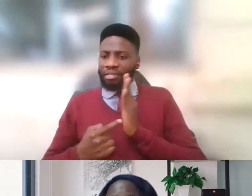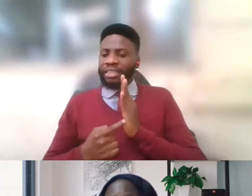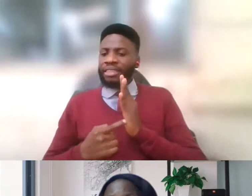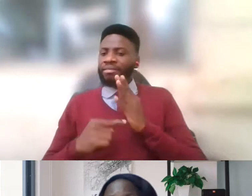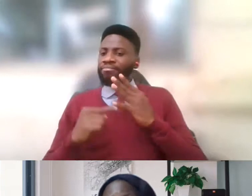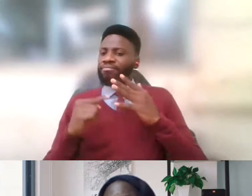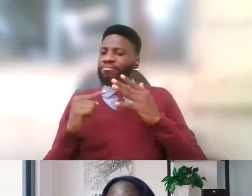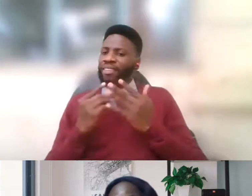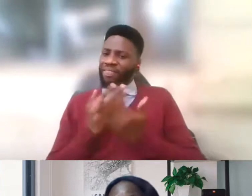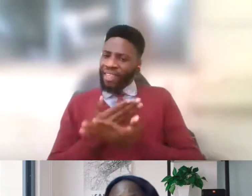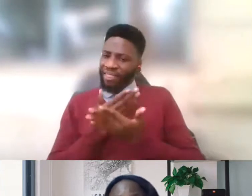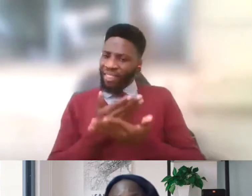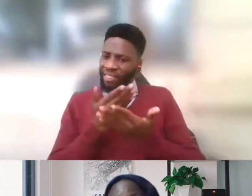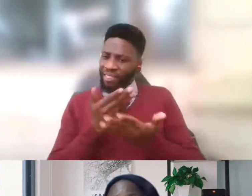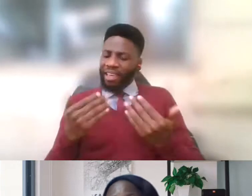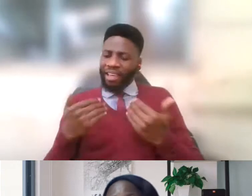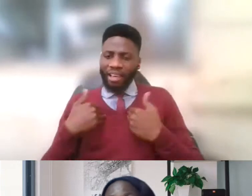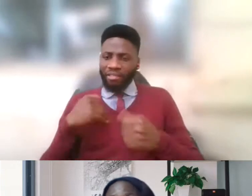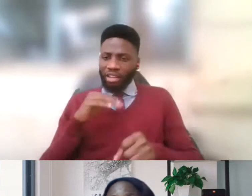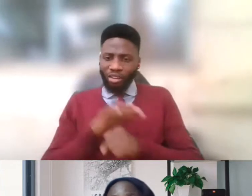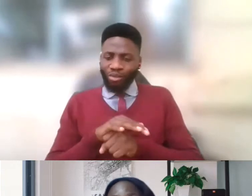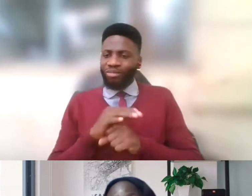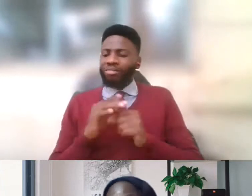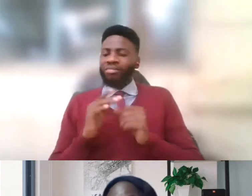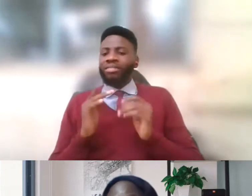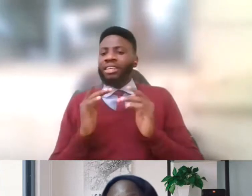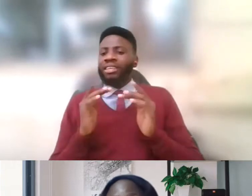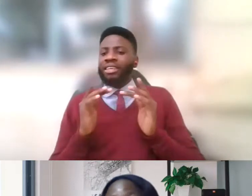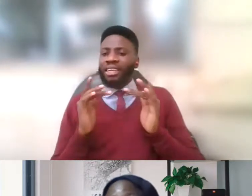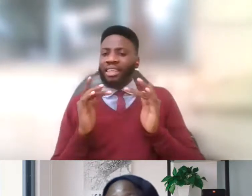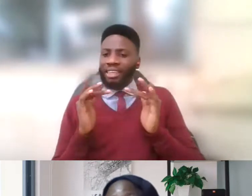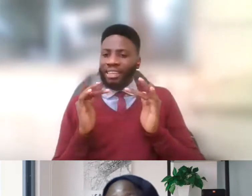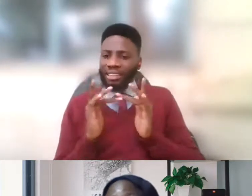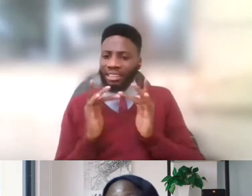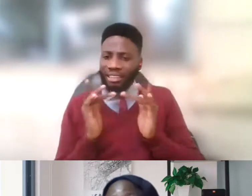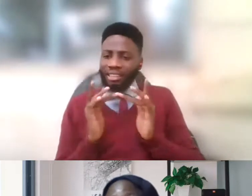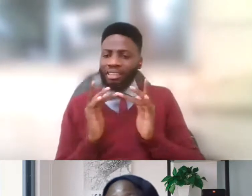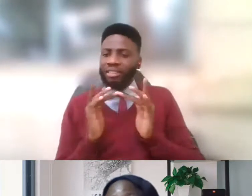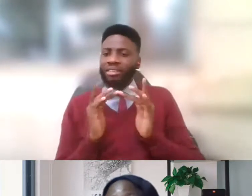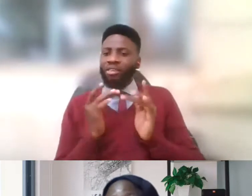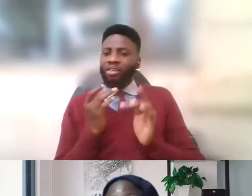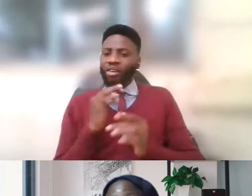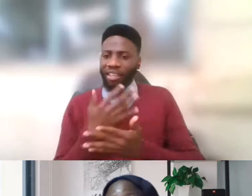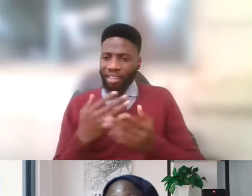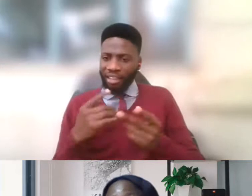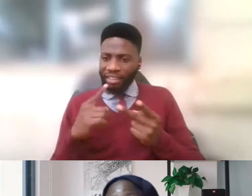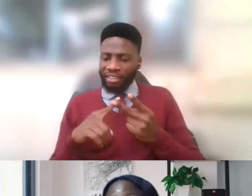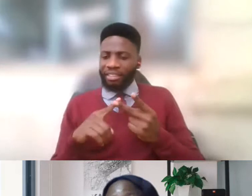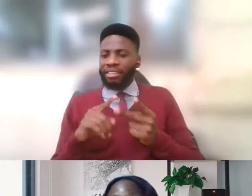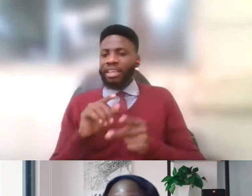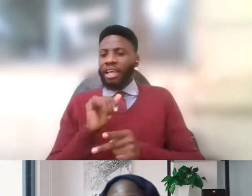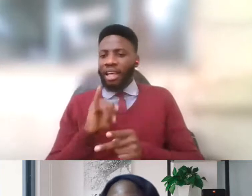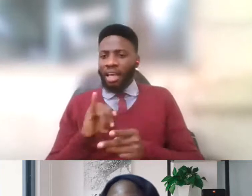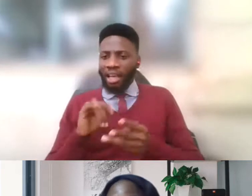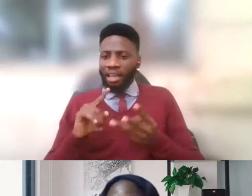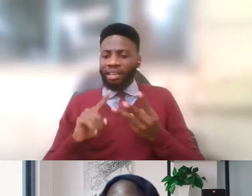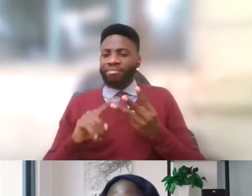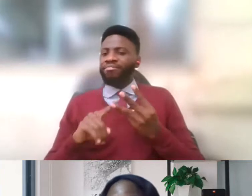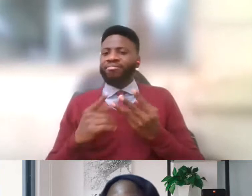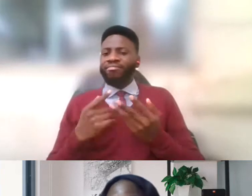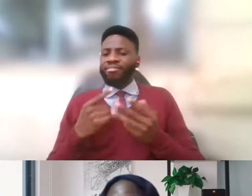inquire, curious to explore how they build their own knowledge base, and constantly on that journey of learning. And with that